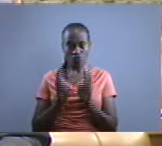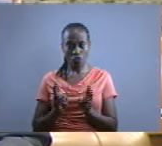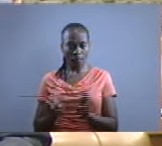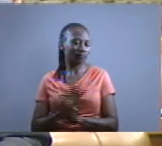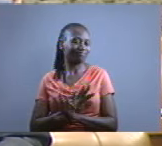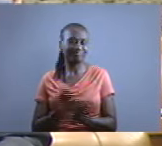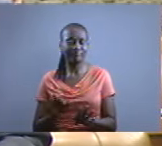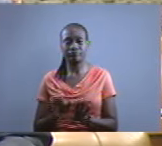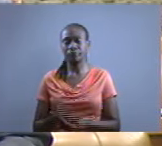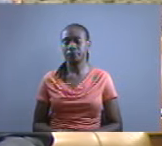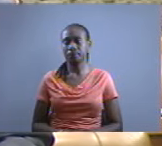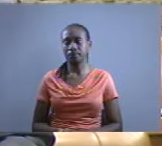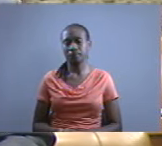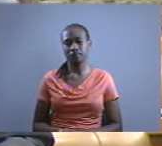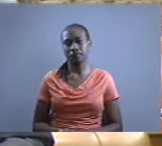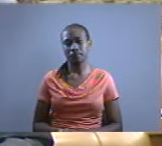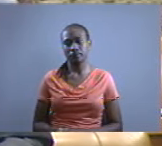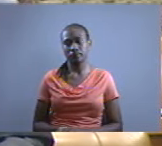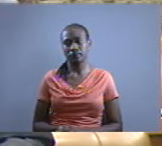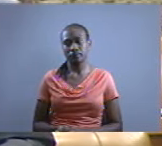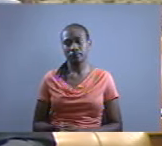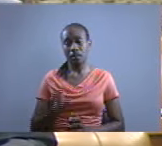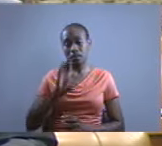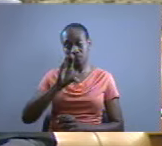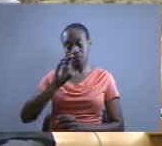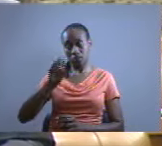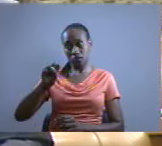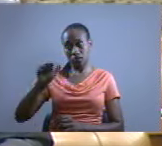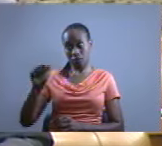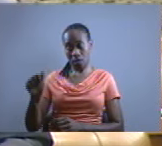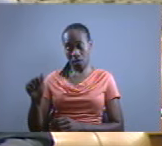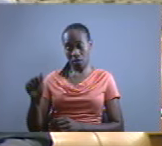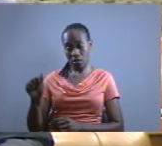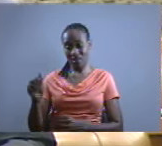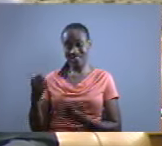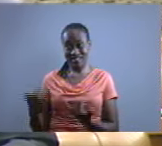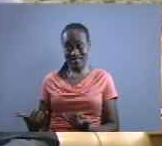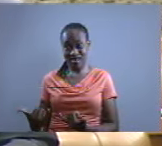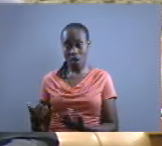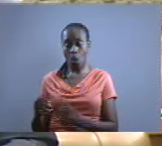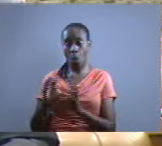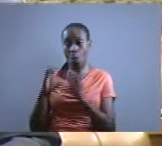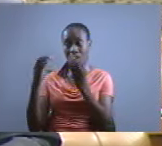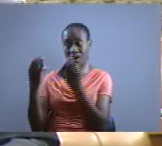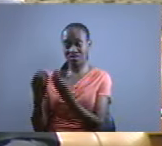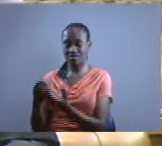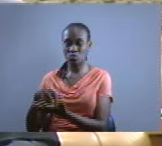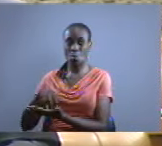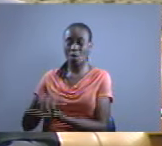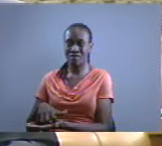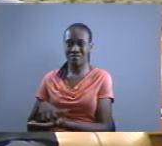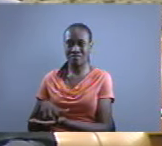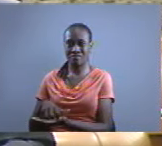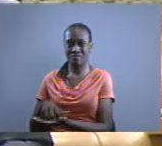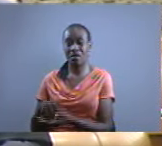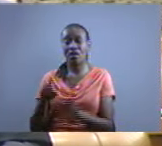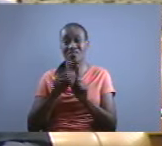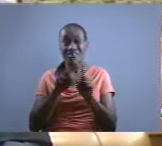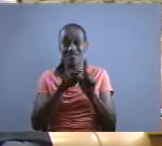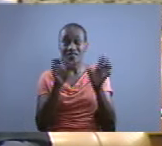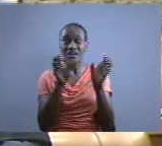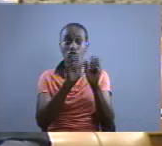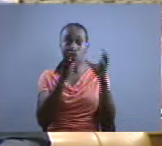and sickening. The CSA has become a weak organization and has not listened to the